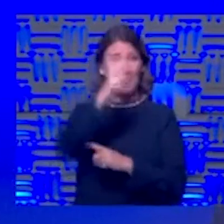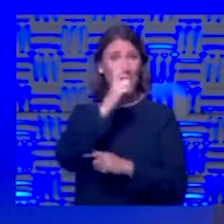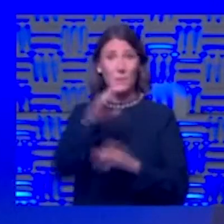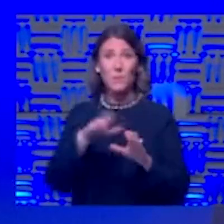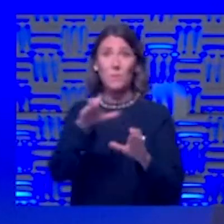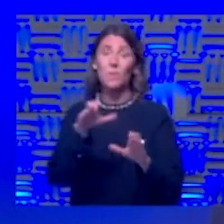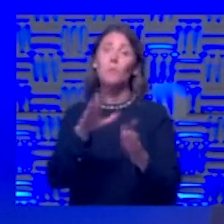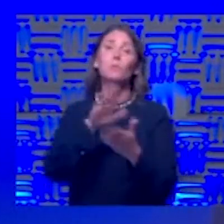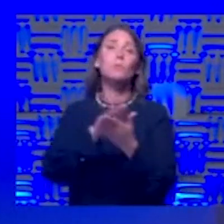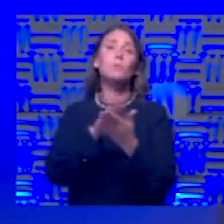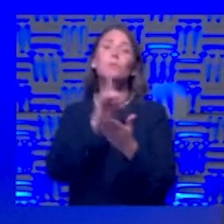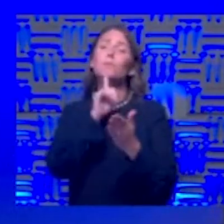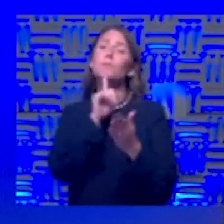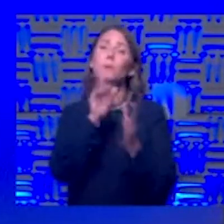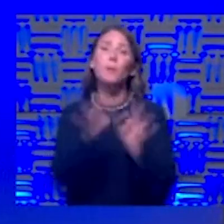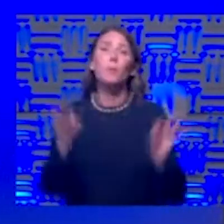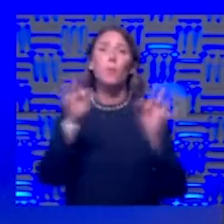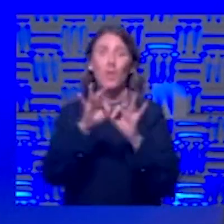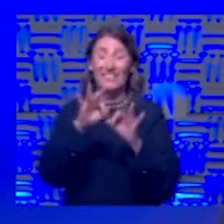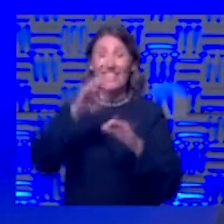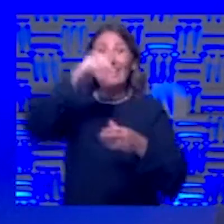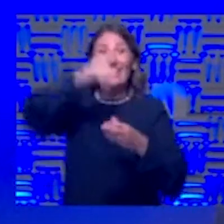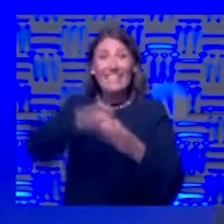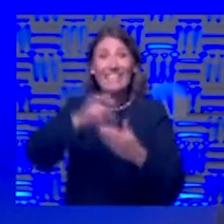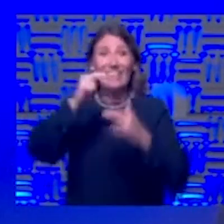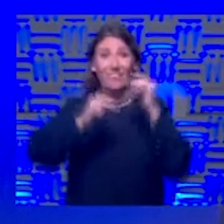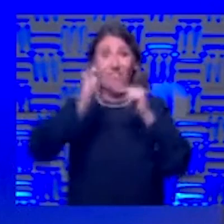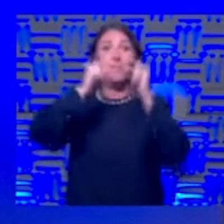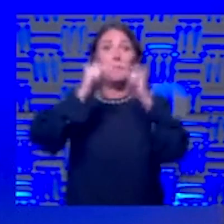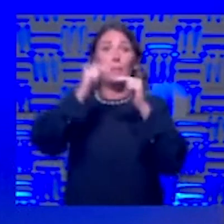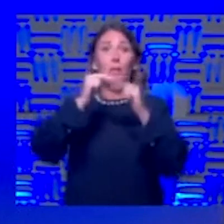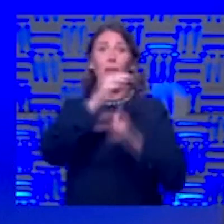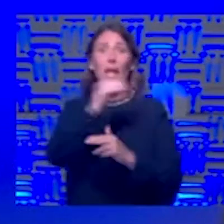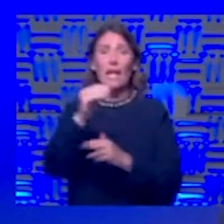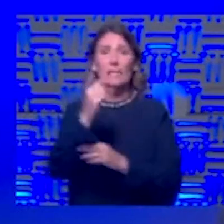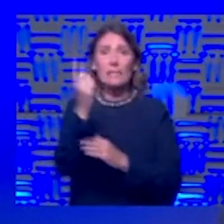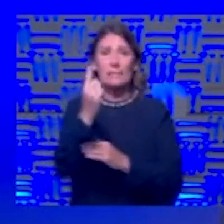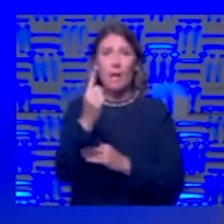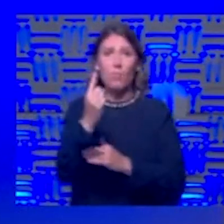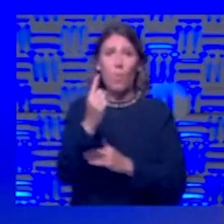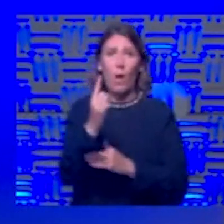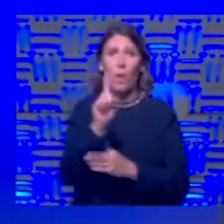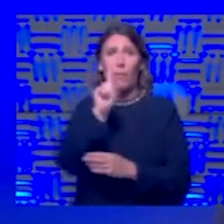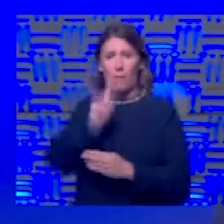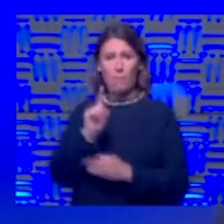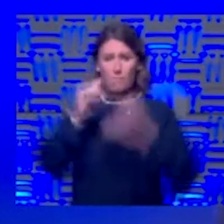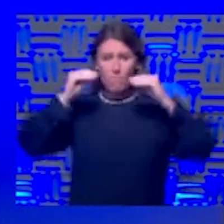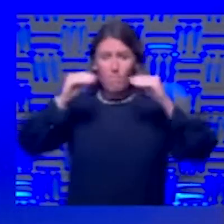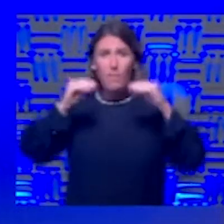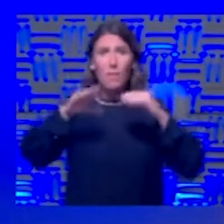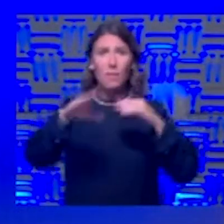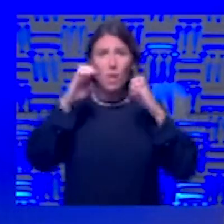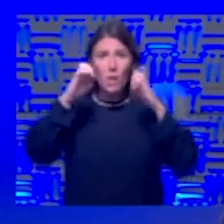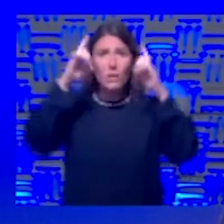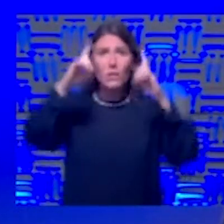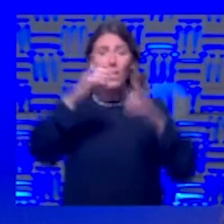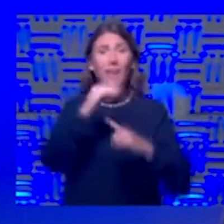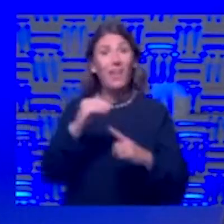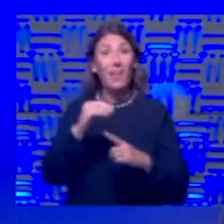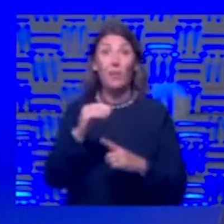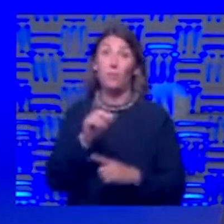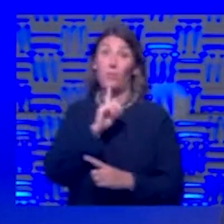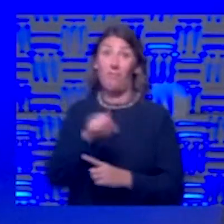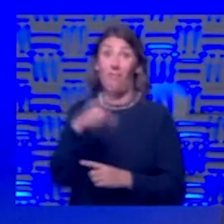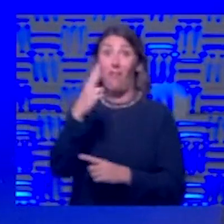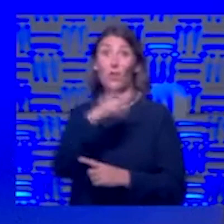vitally important. Being in that building, being around somebody who is directing their education, but also for at-risk kids who have to be